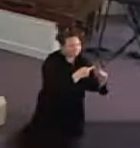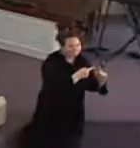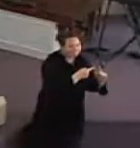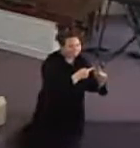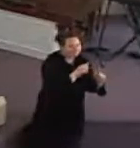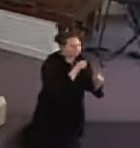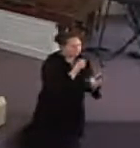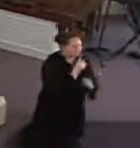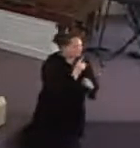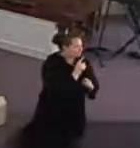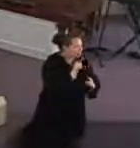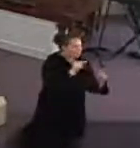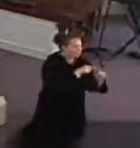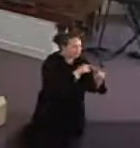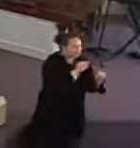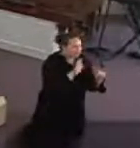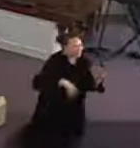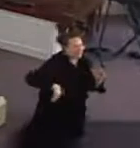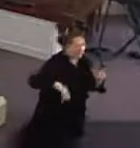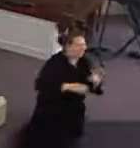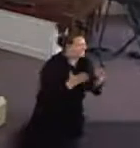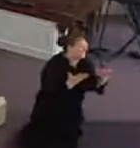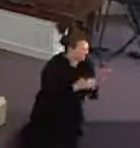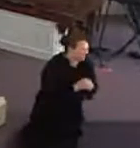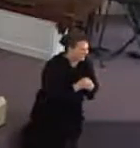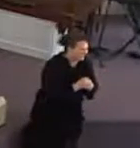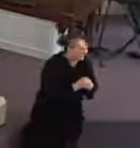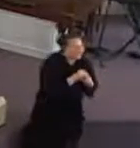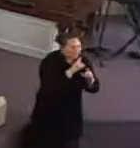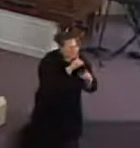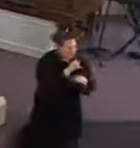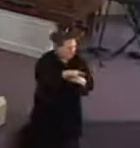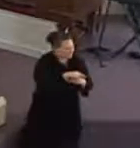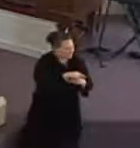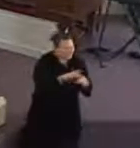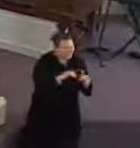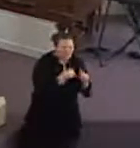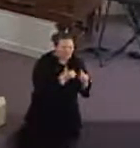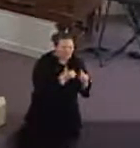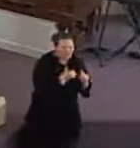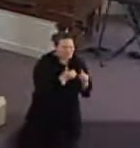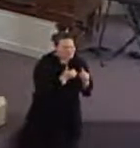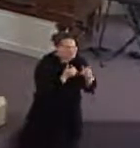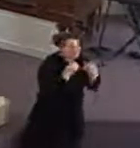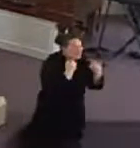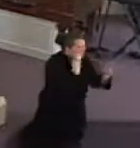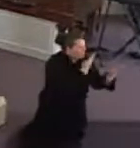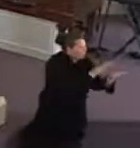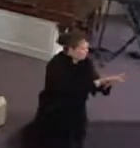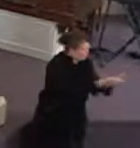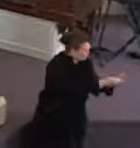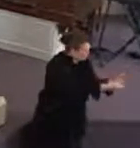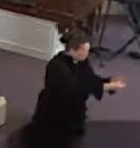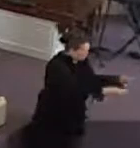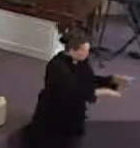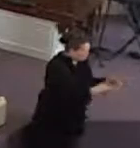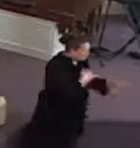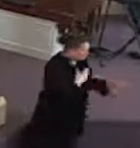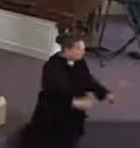I've had people to ask the question, how in the world did I ever end up in this place in my life?